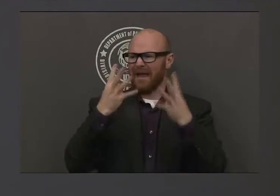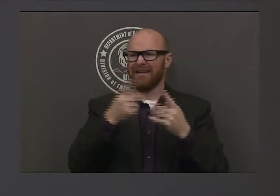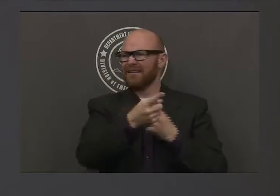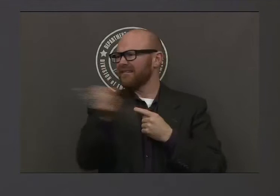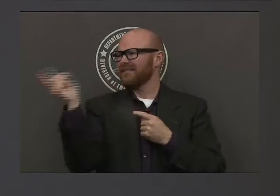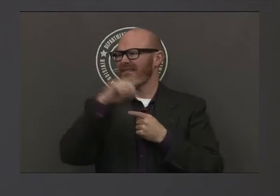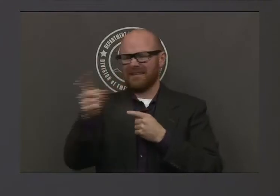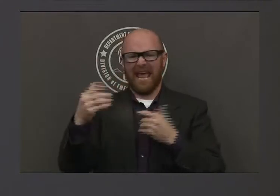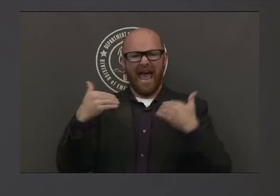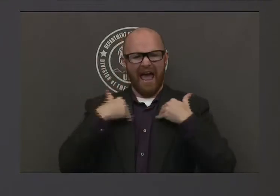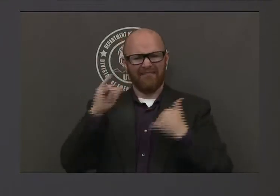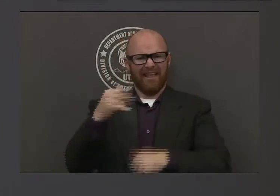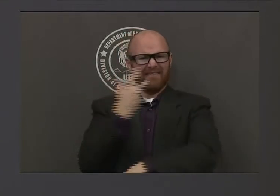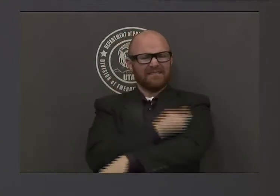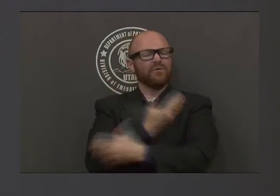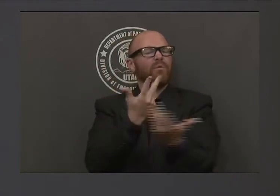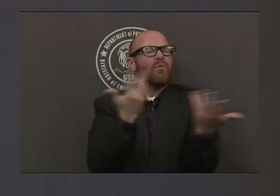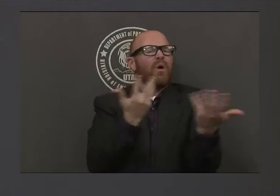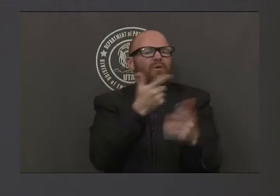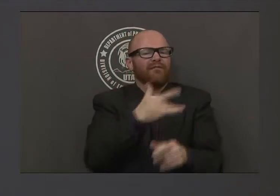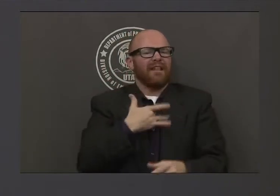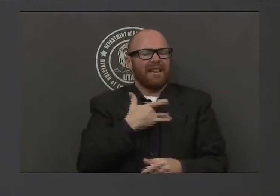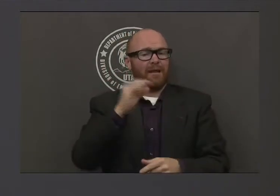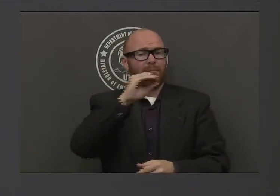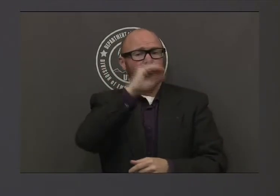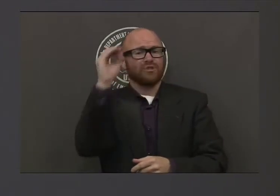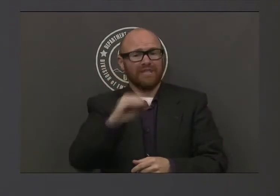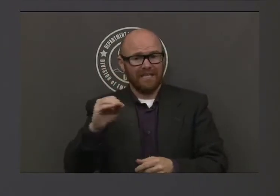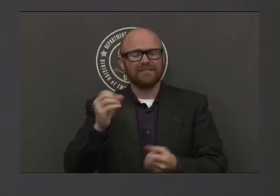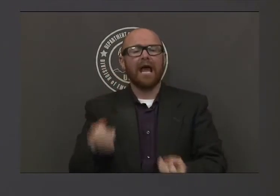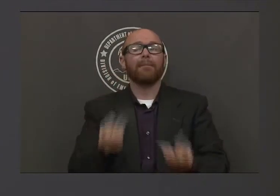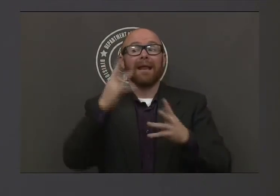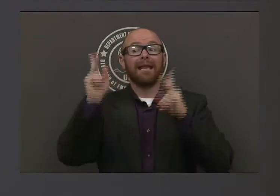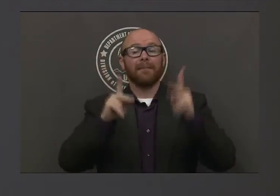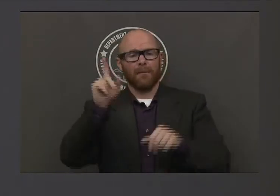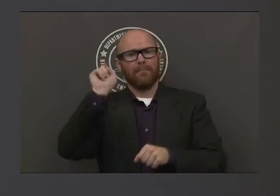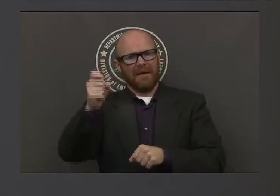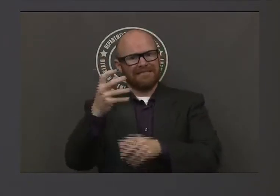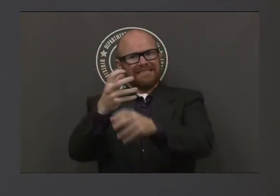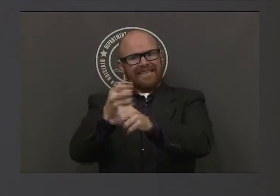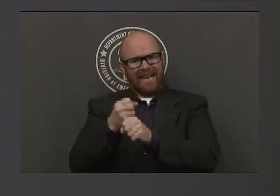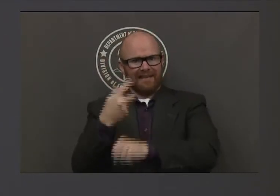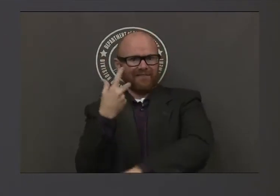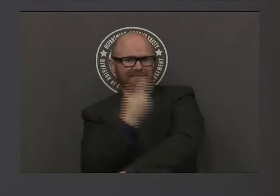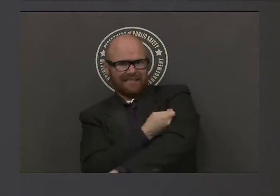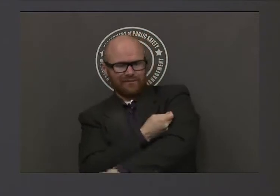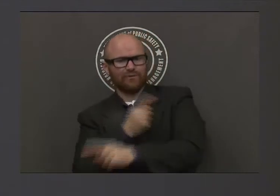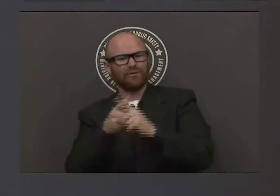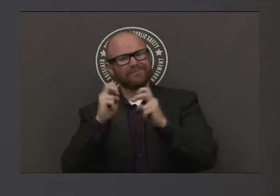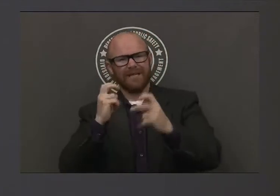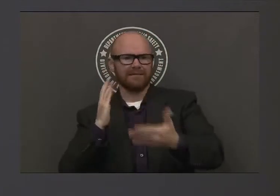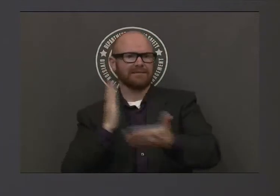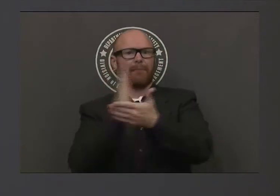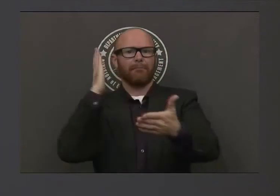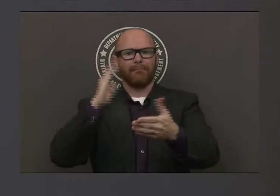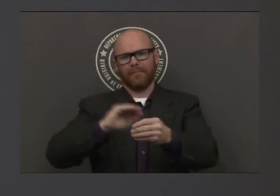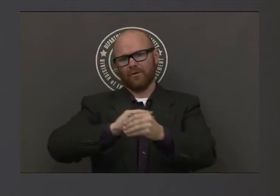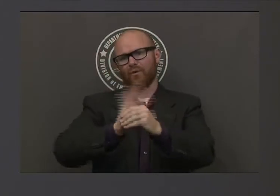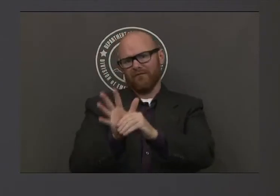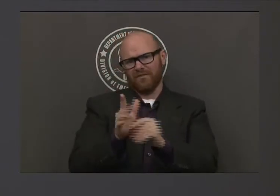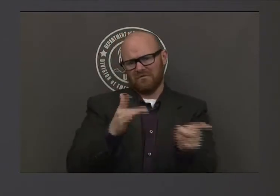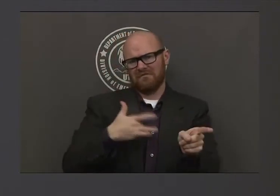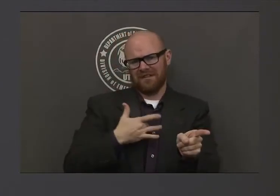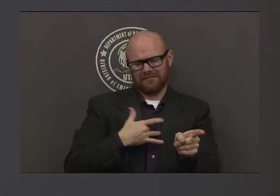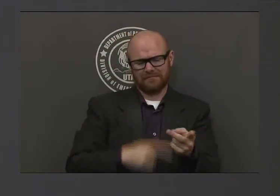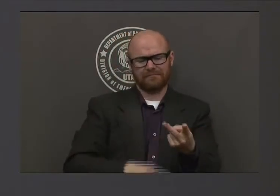of Utahns need to get vaccinated to help us achieve herd immunity and stop the virus? And what impact